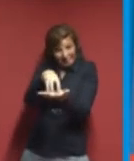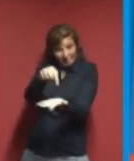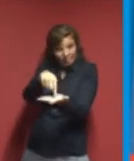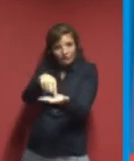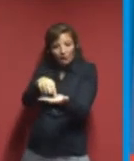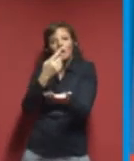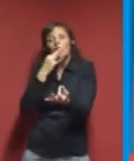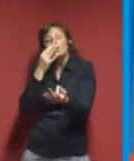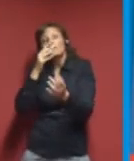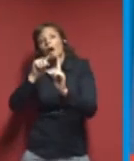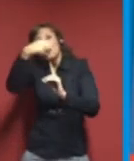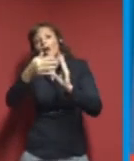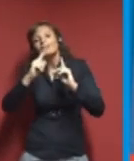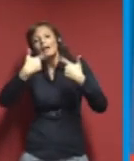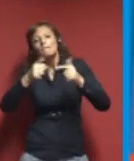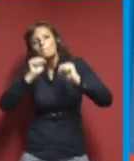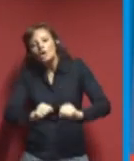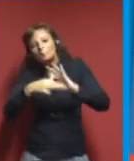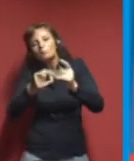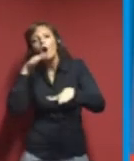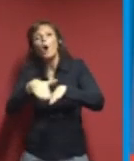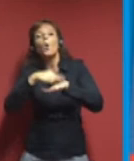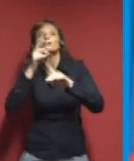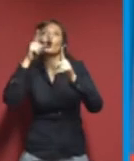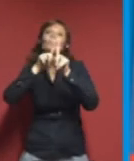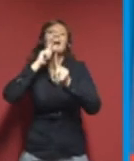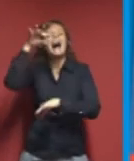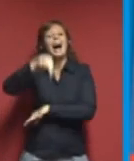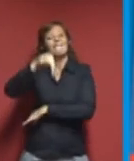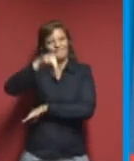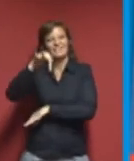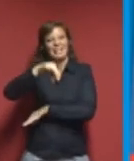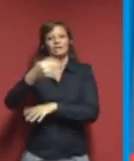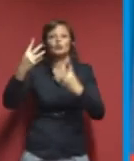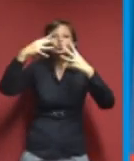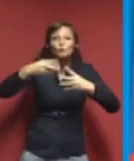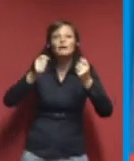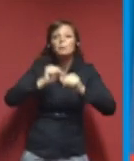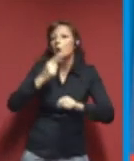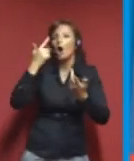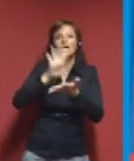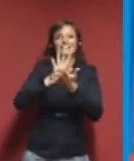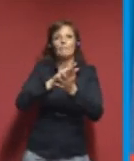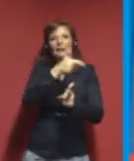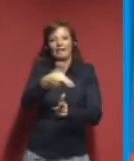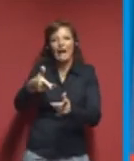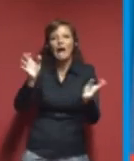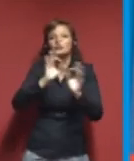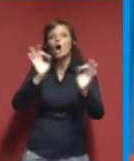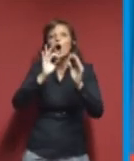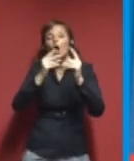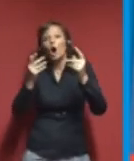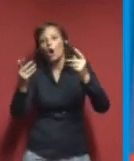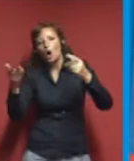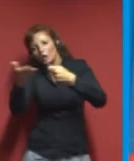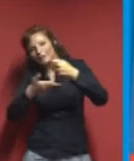equipment, CNC equipment, laser printers, laser cutters, 3D printers. The best thing